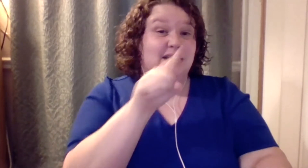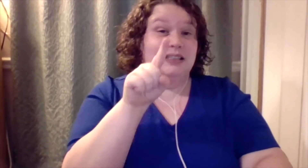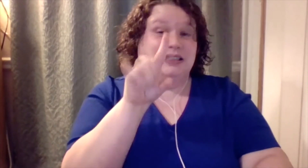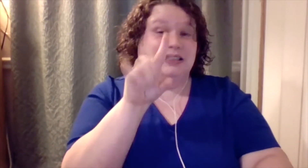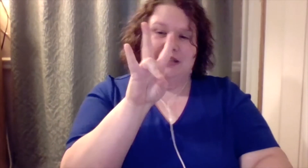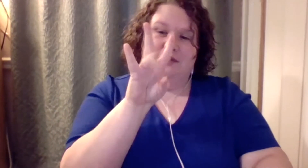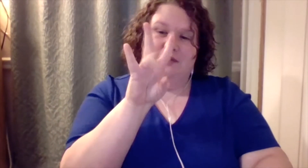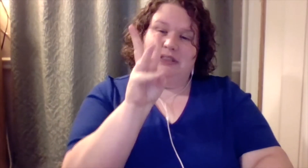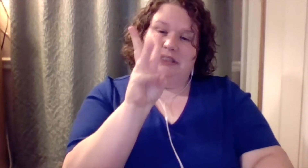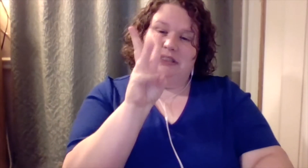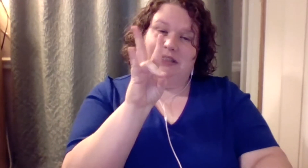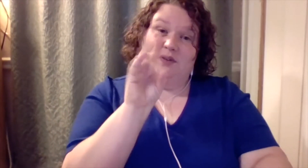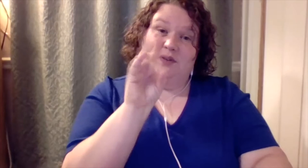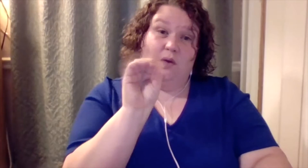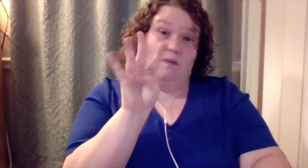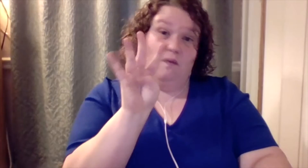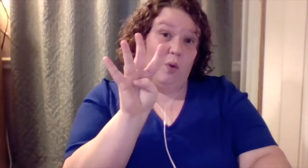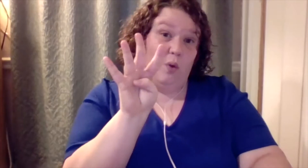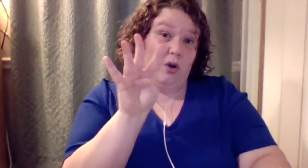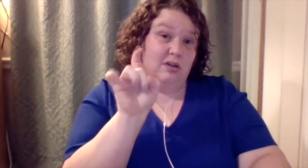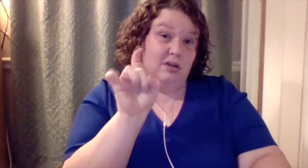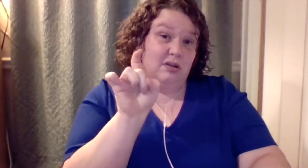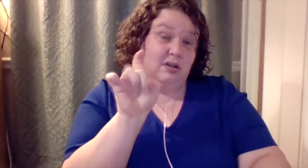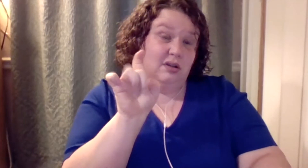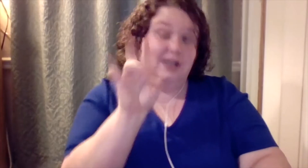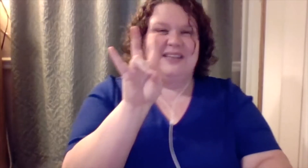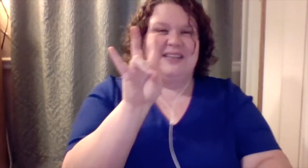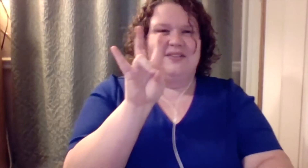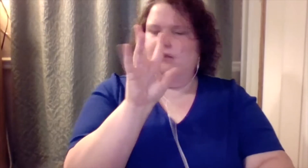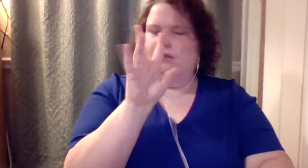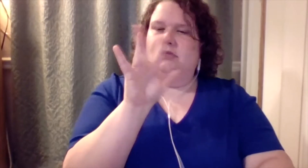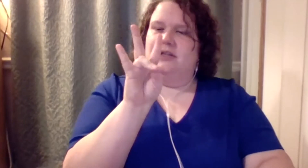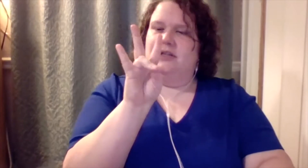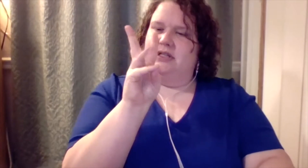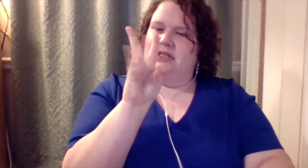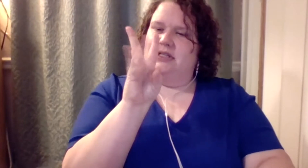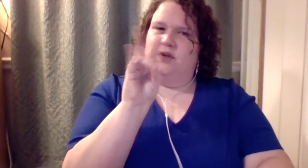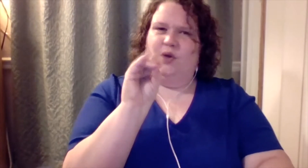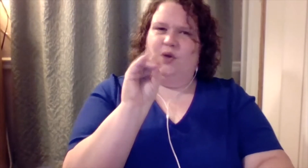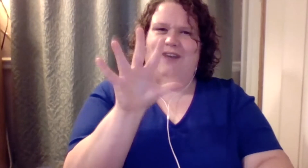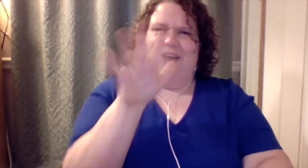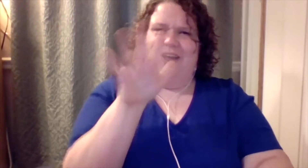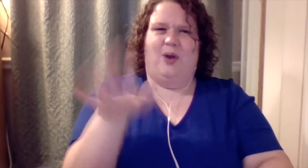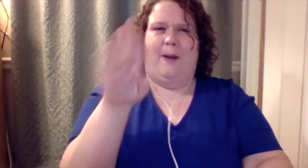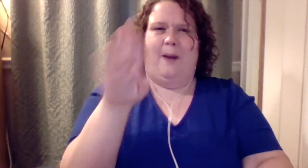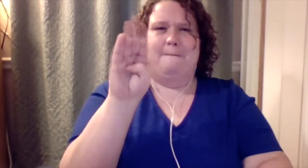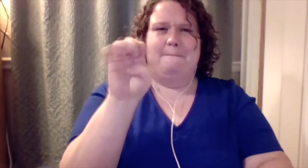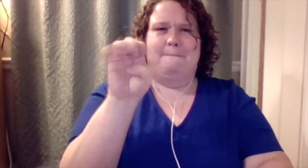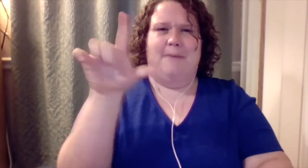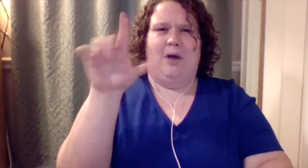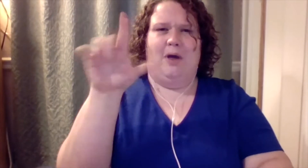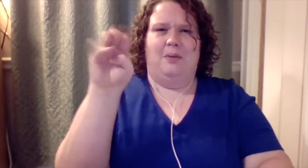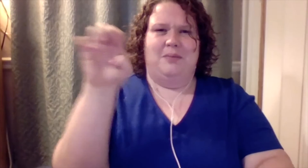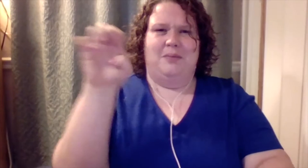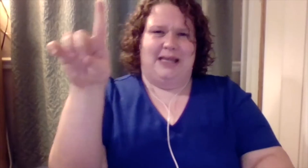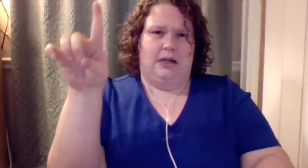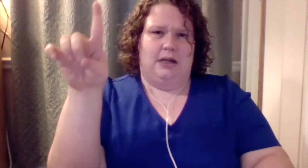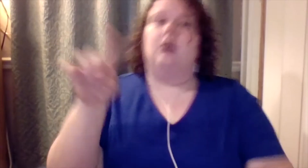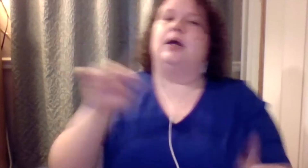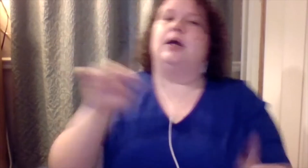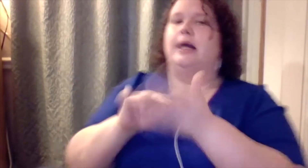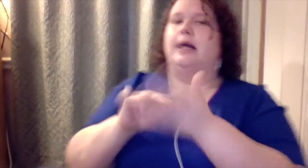Is that the one? Because 05 gets to Belmead and Lacey. But I was thinking there was He's something referring over- to